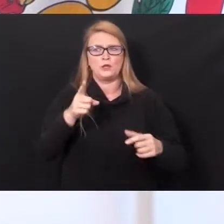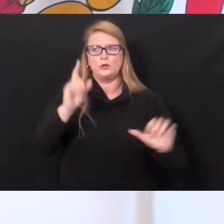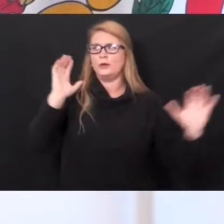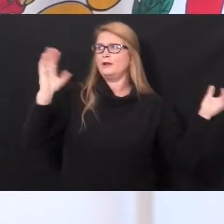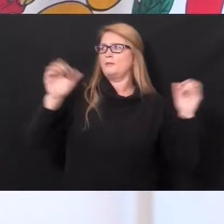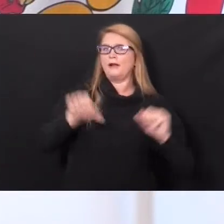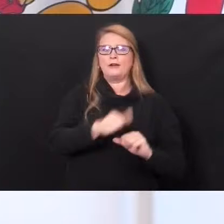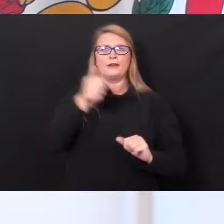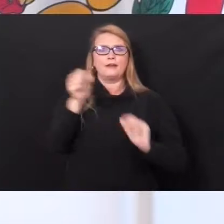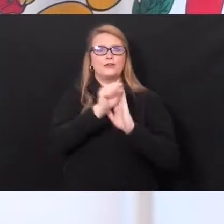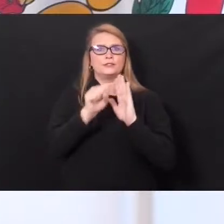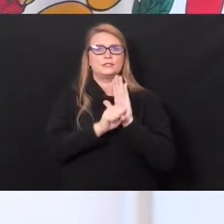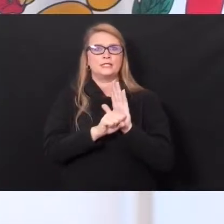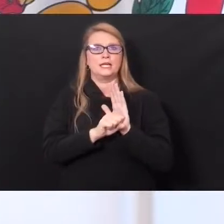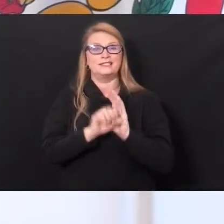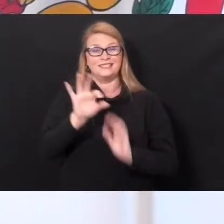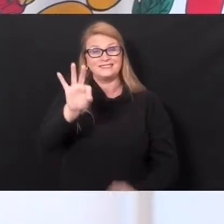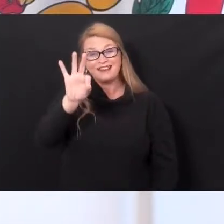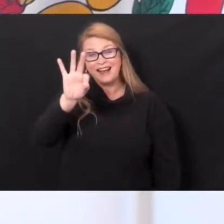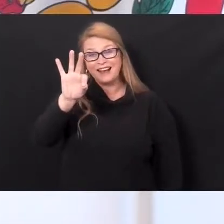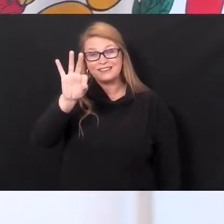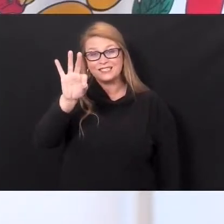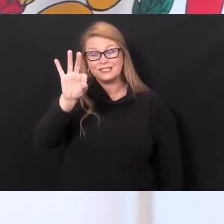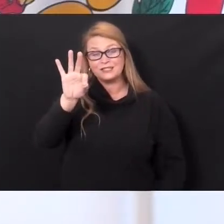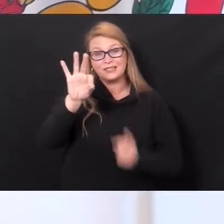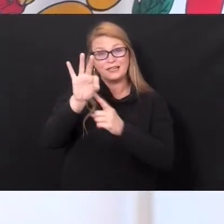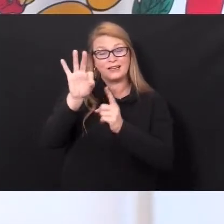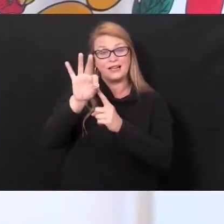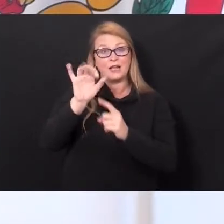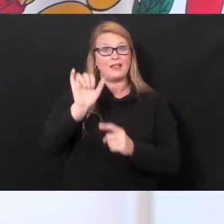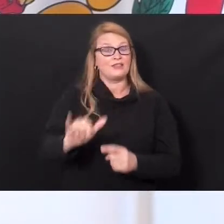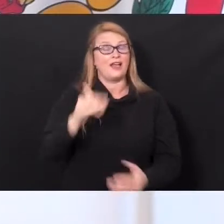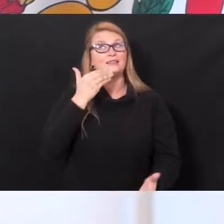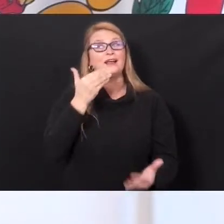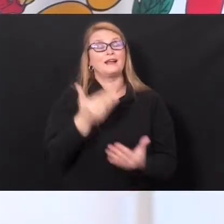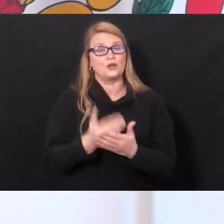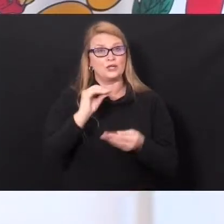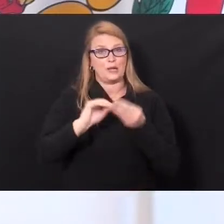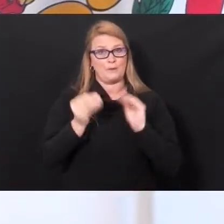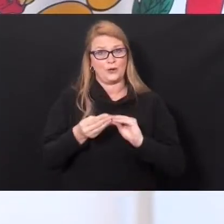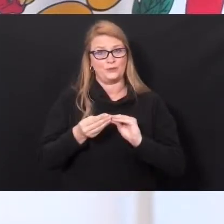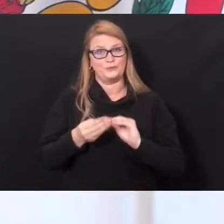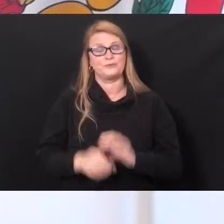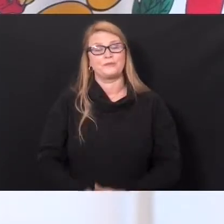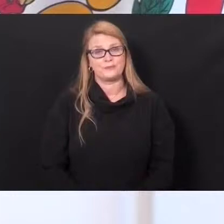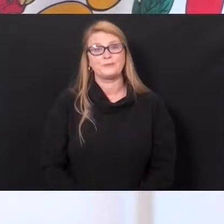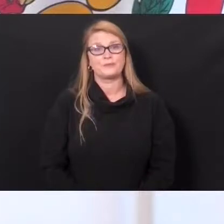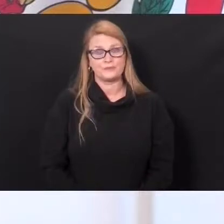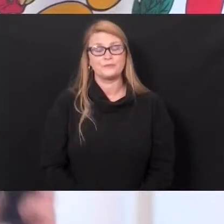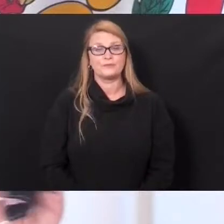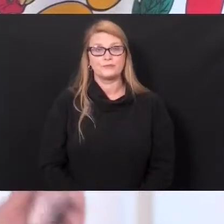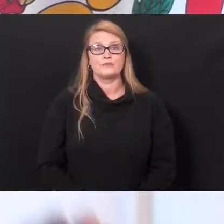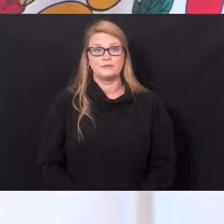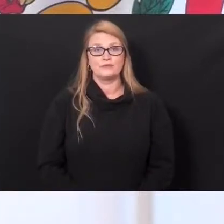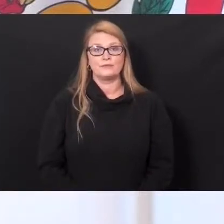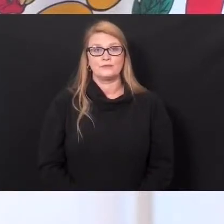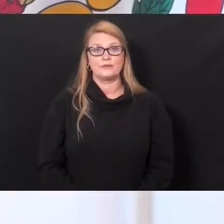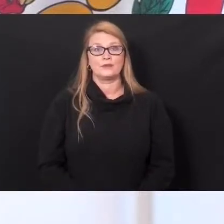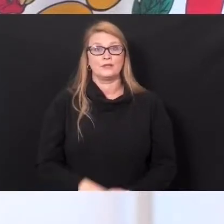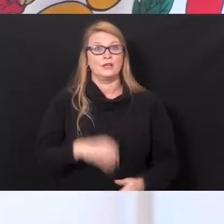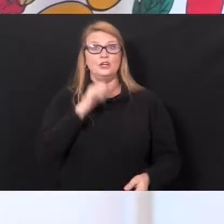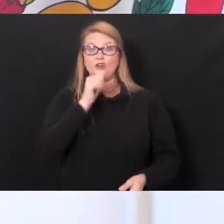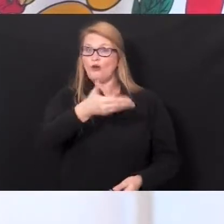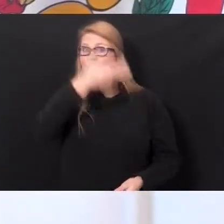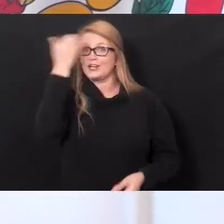and where they are, 9 is an amazingly good number. I tell you over and over about wearing your